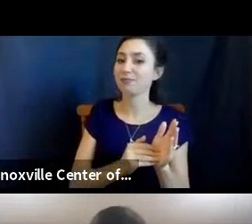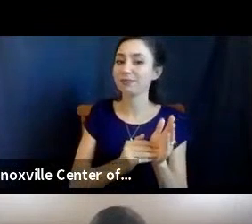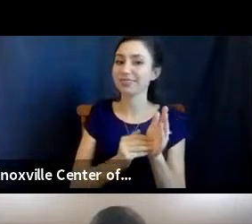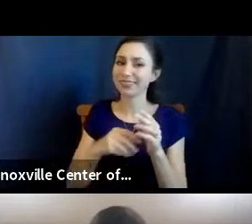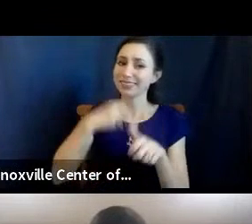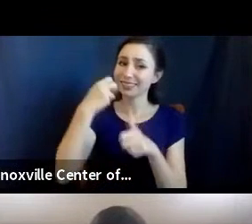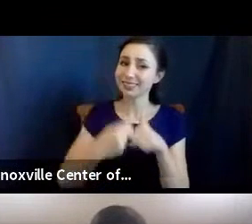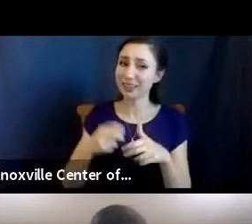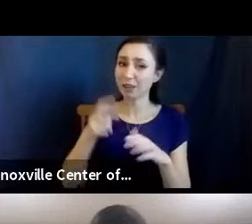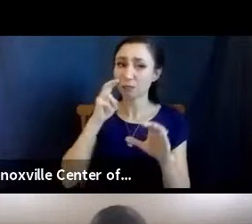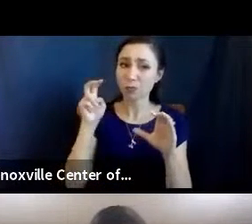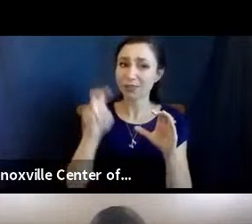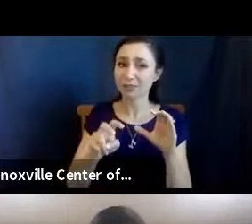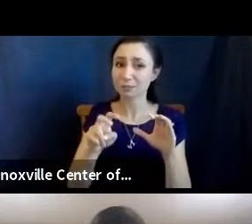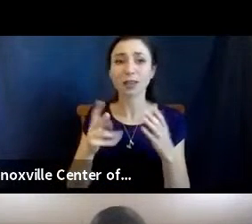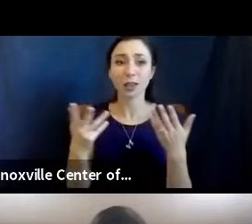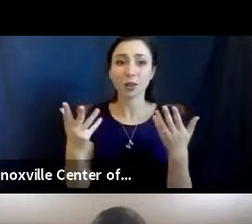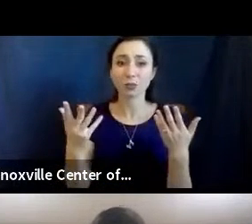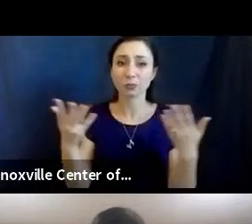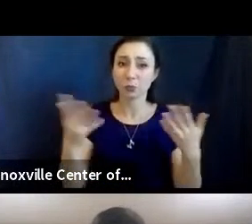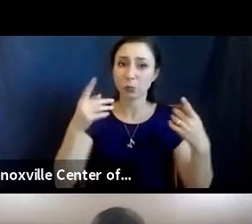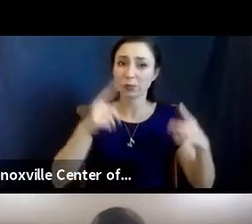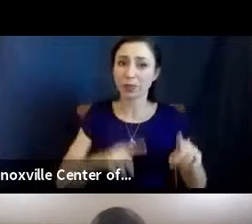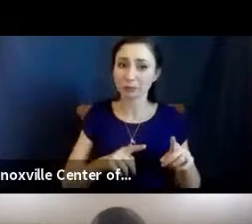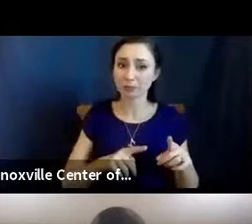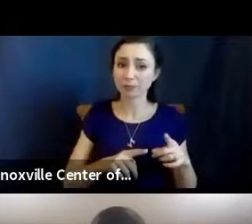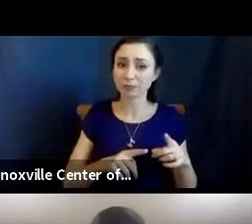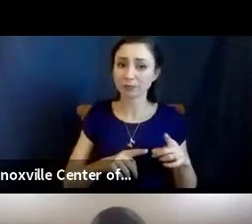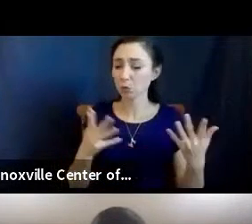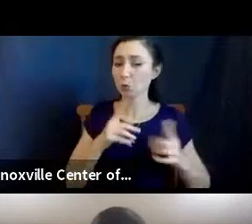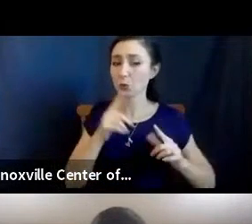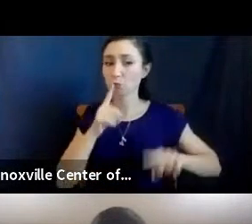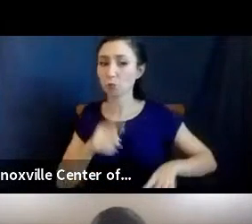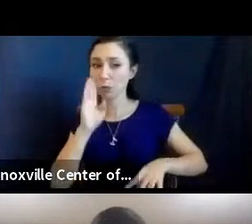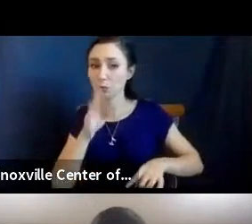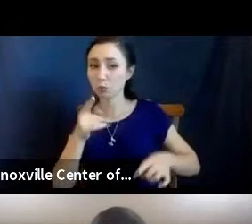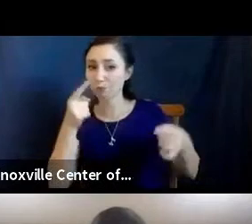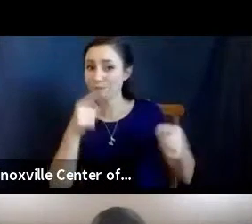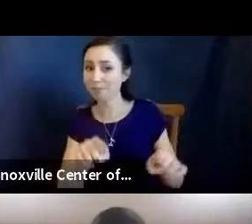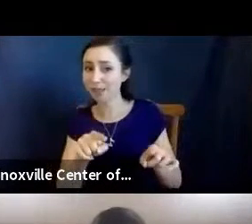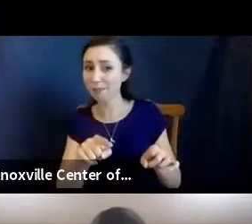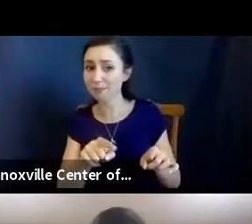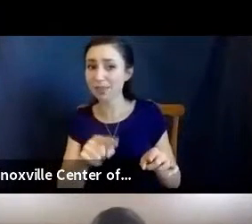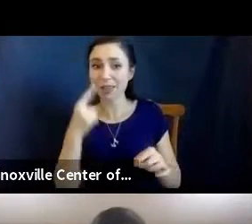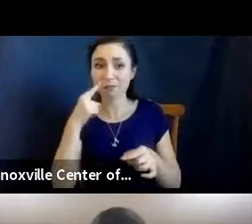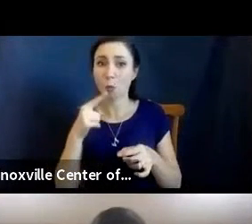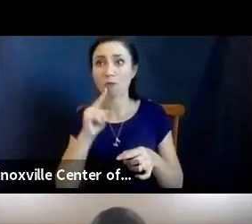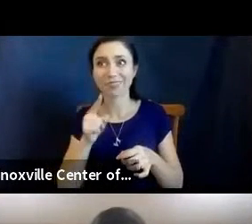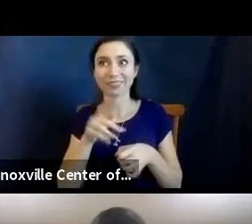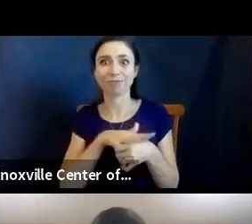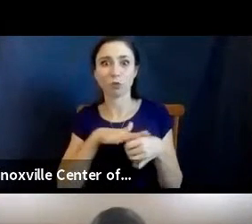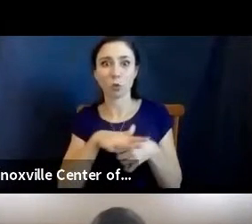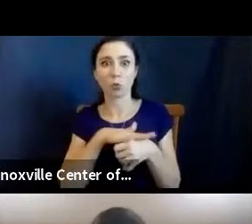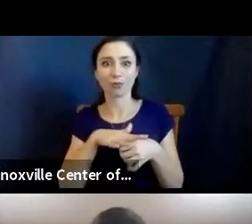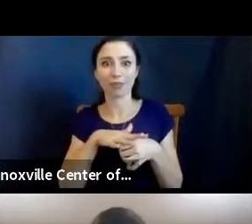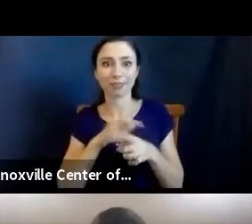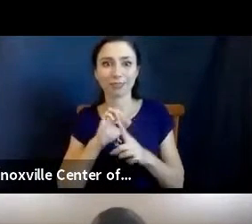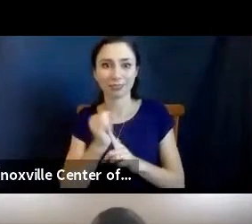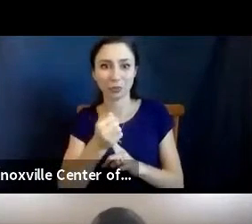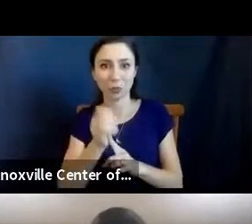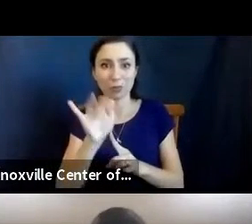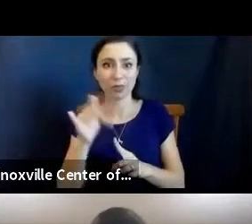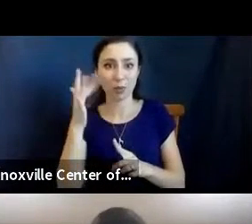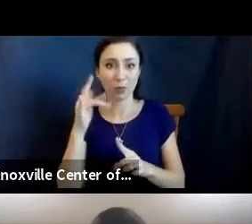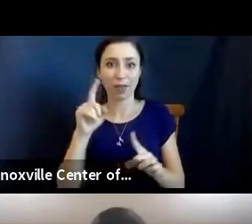estimate, let alone the magnitude of the responses to those dynamics in a highly localized setting. And that's why ex-ante